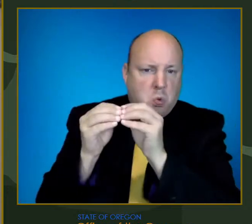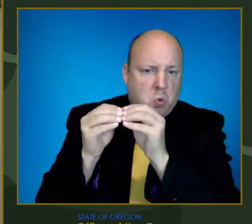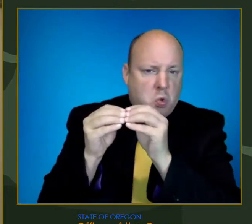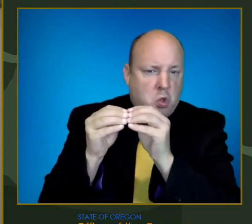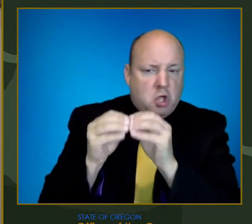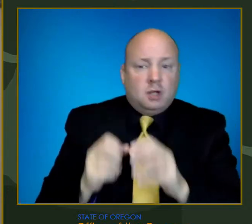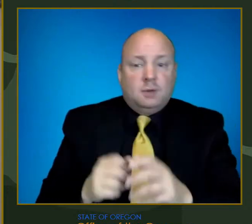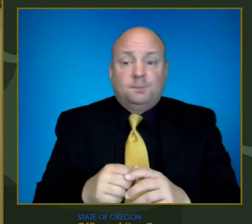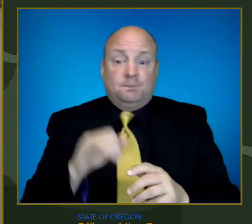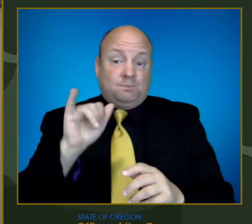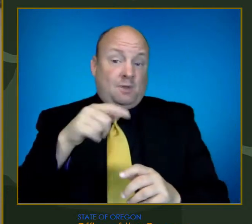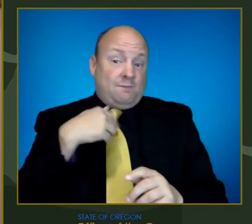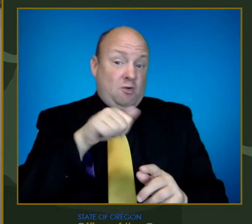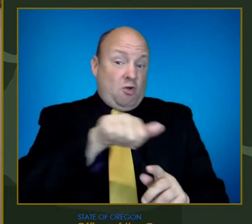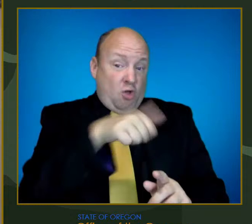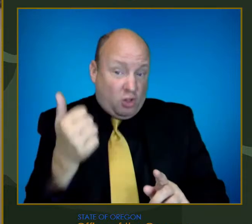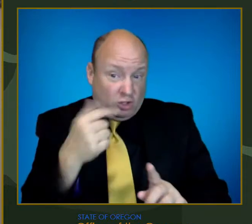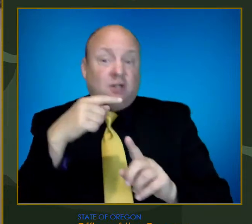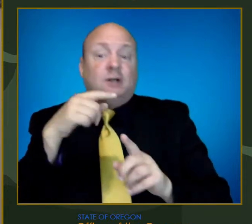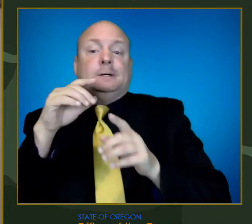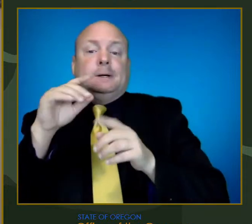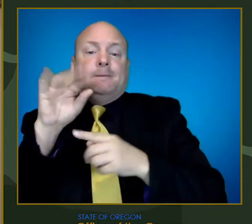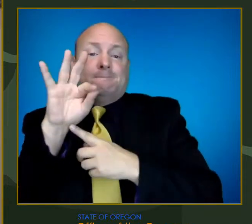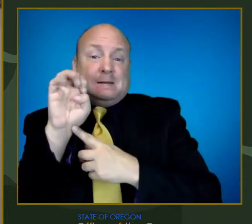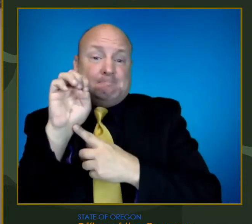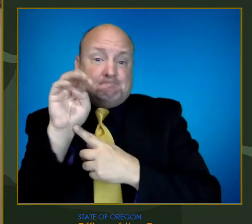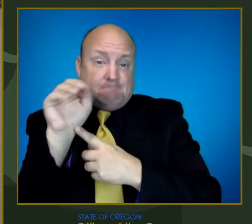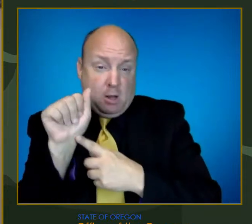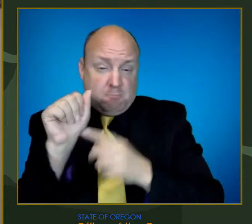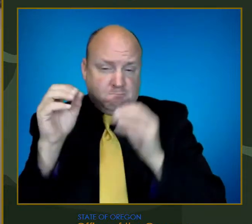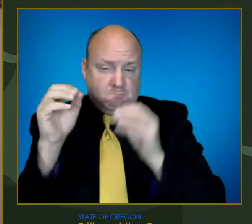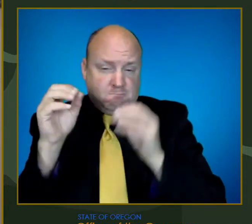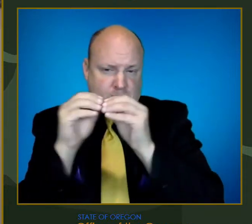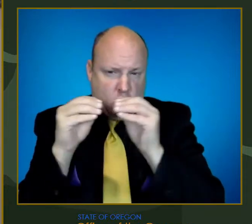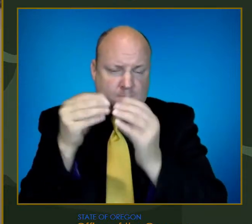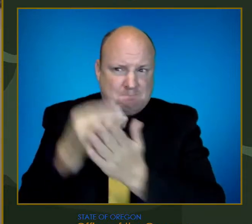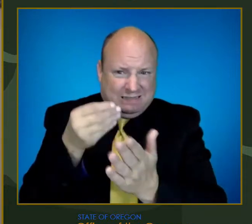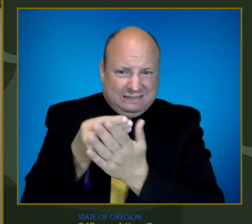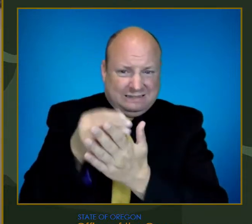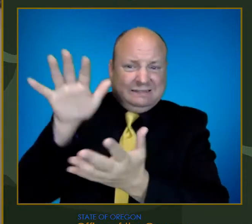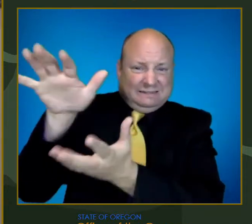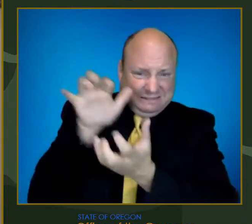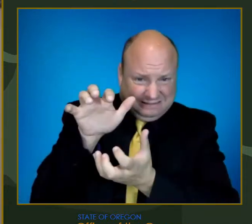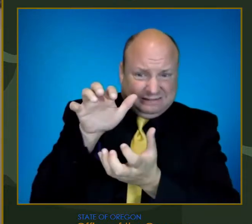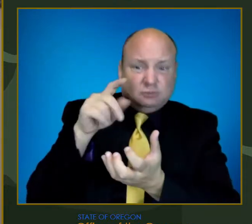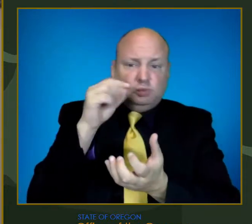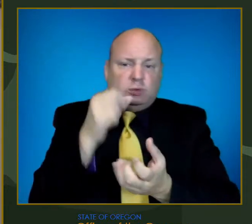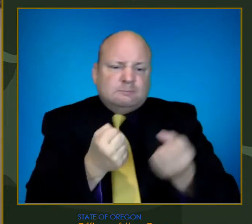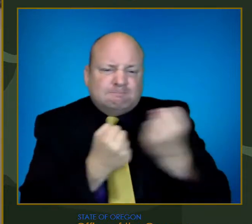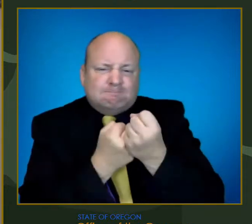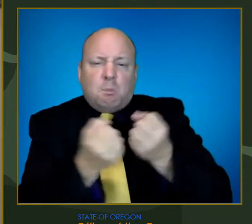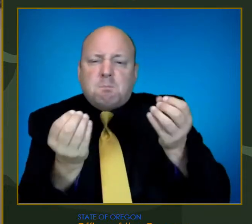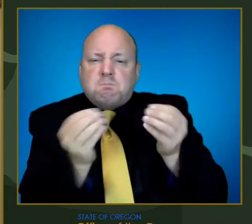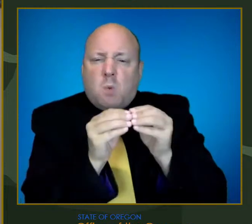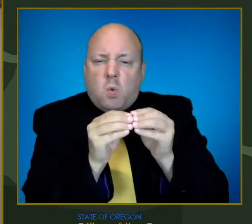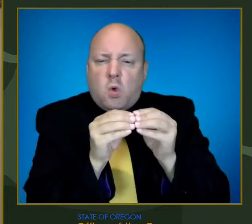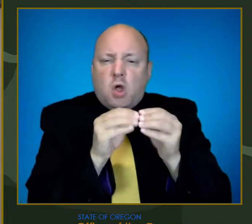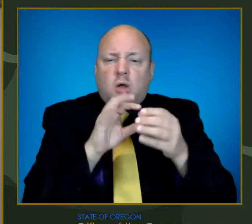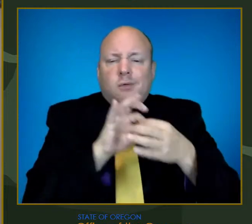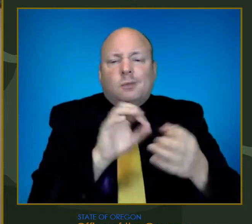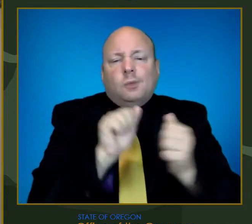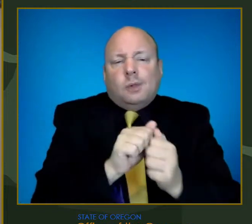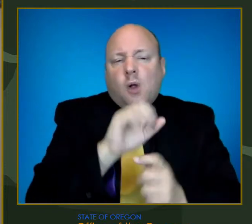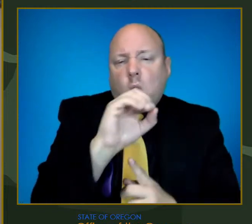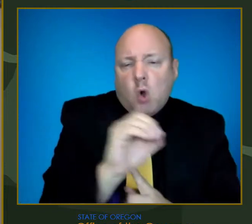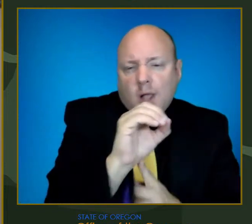administration for additional federal resources and support. I am working with Oregon's congressional